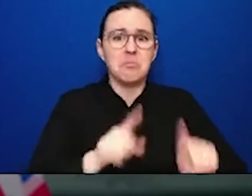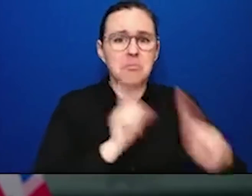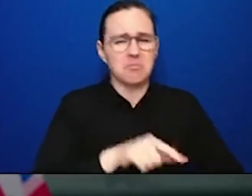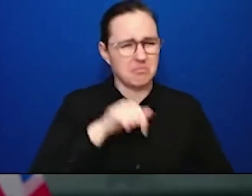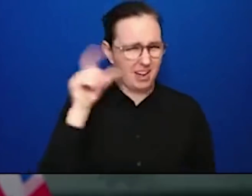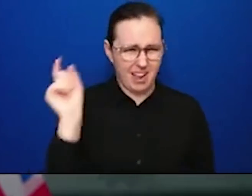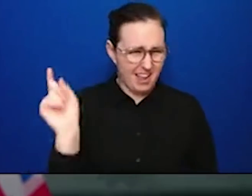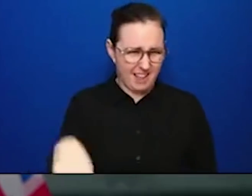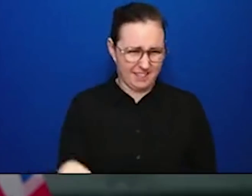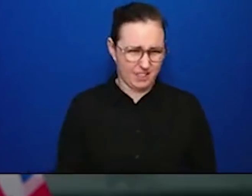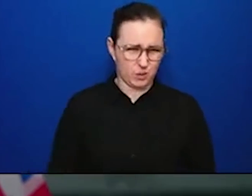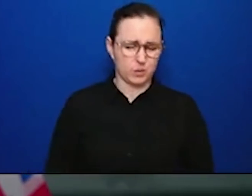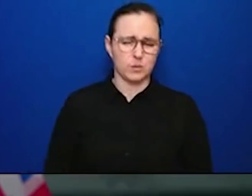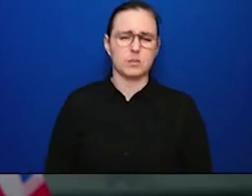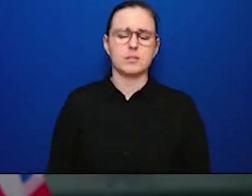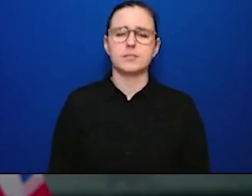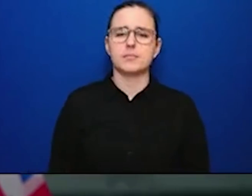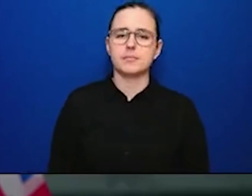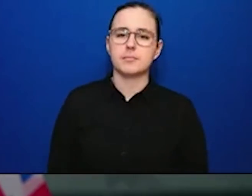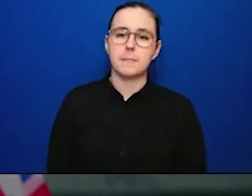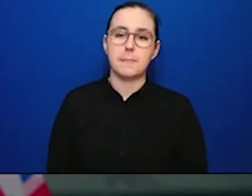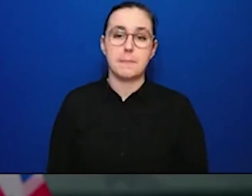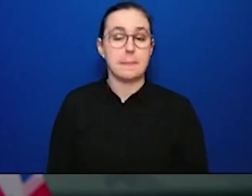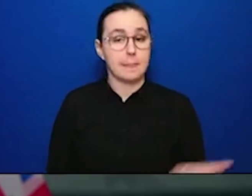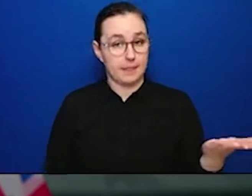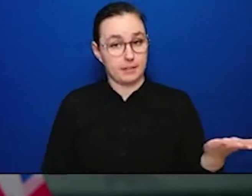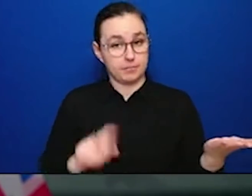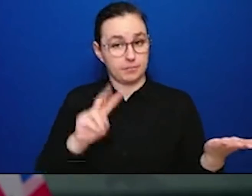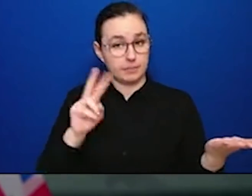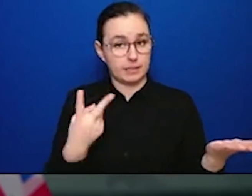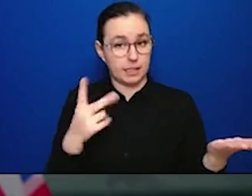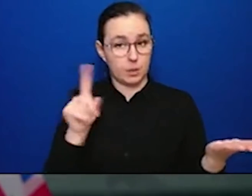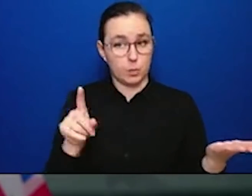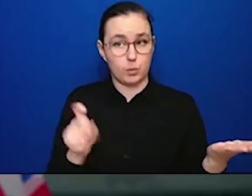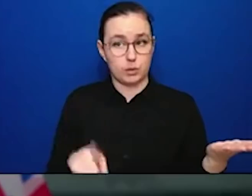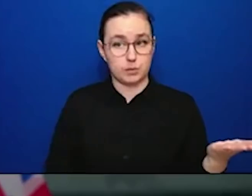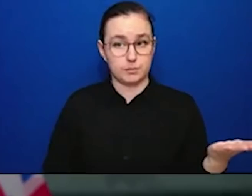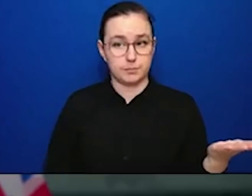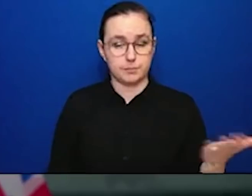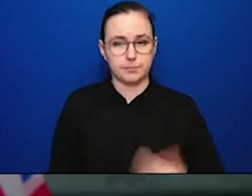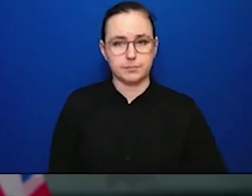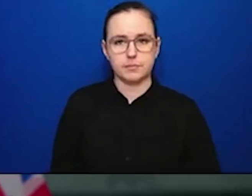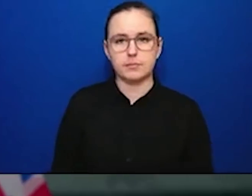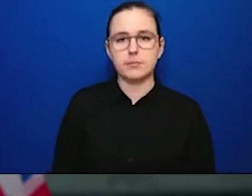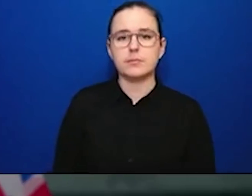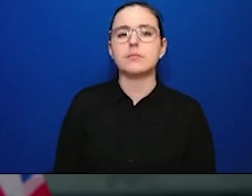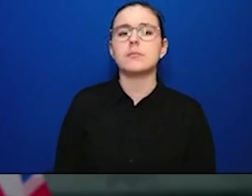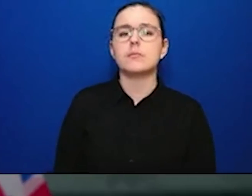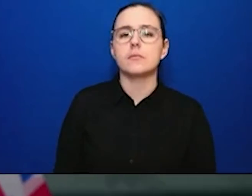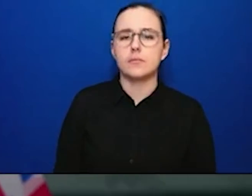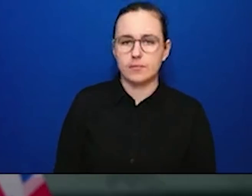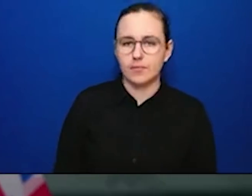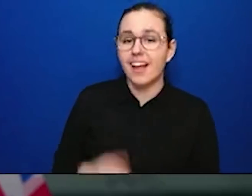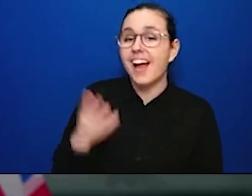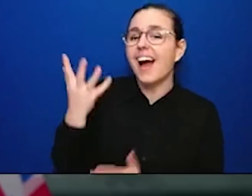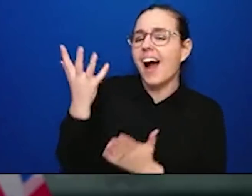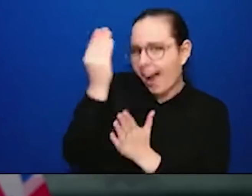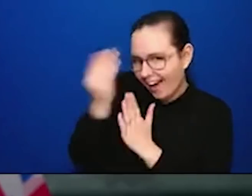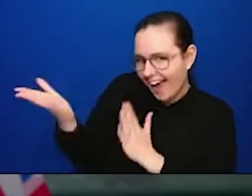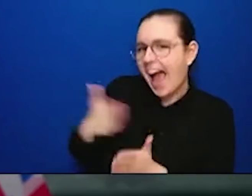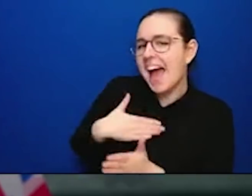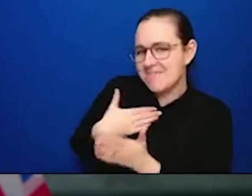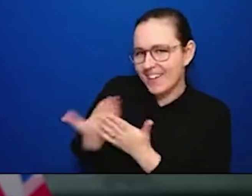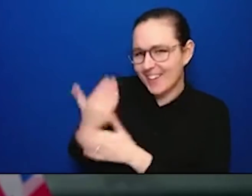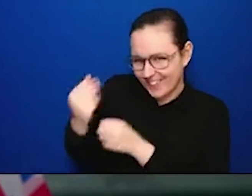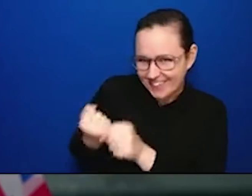follow-up? Thanks, and Happy New Year, by the way. But speaking of that tricky balance that you've mentioned, I know you've said this